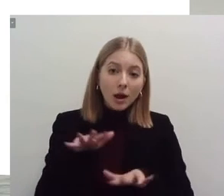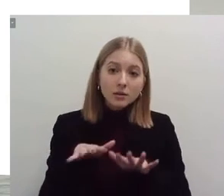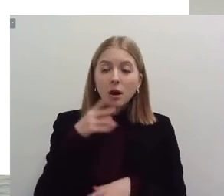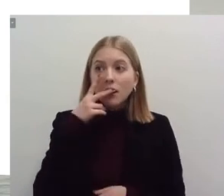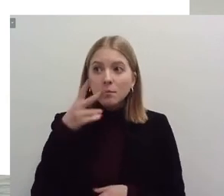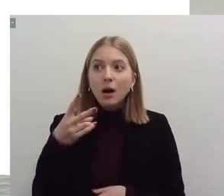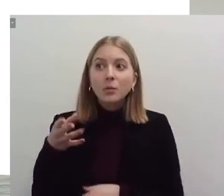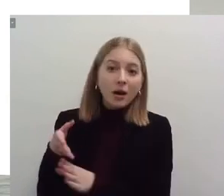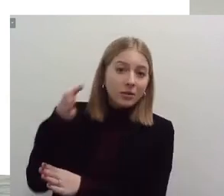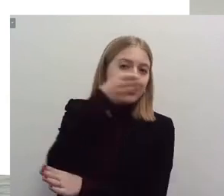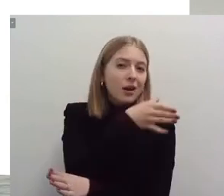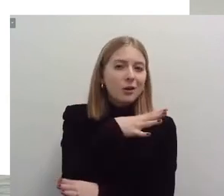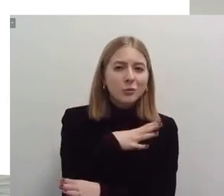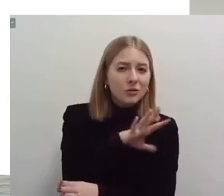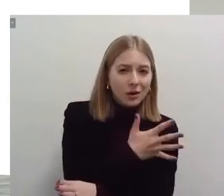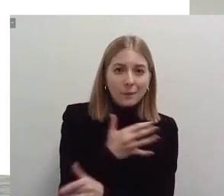so I feel like as